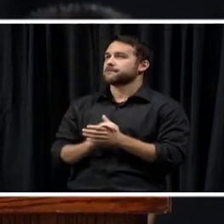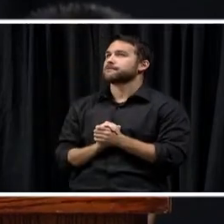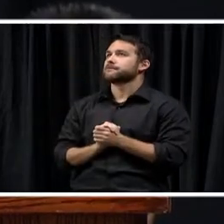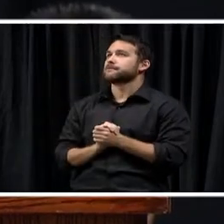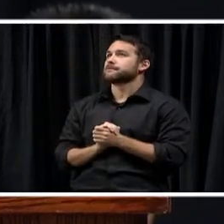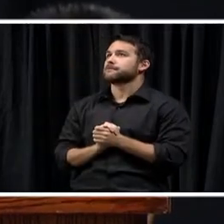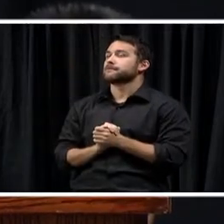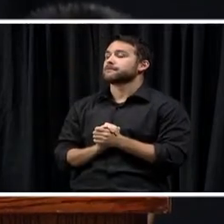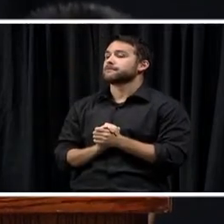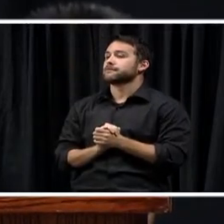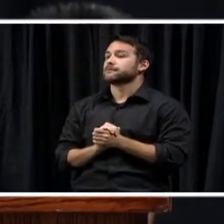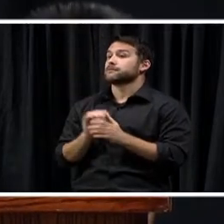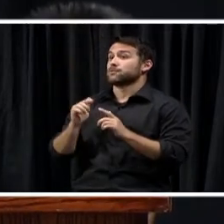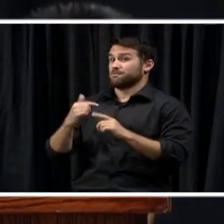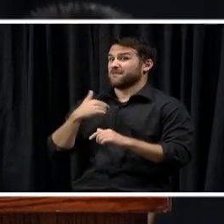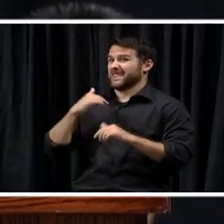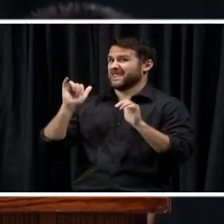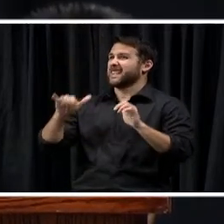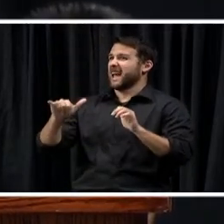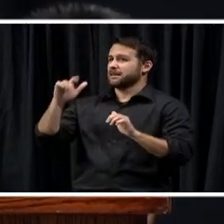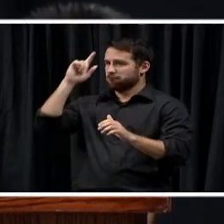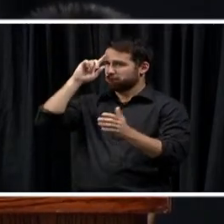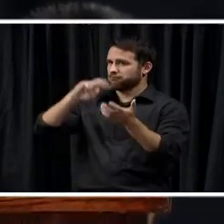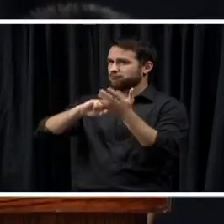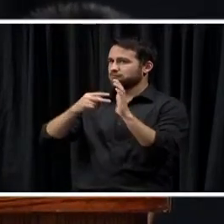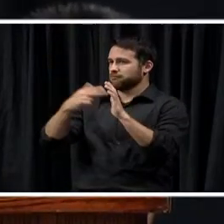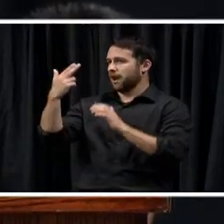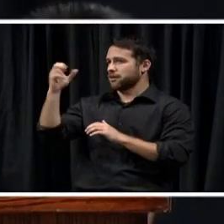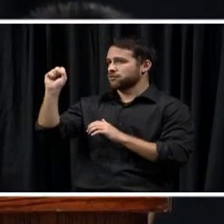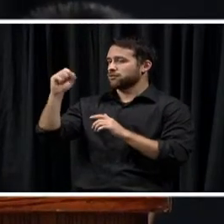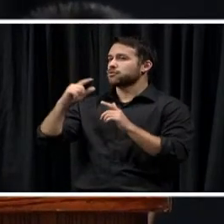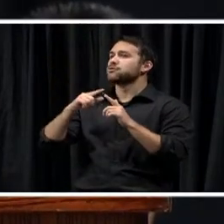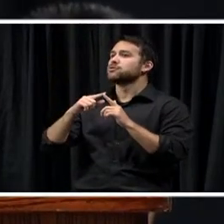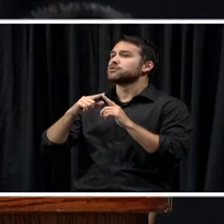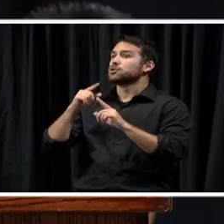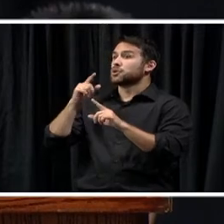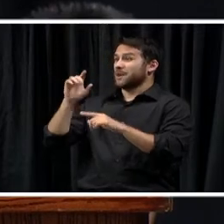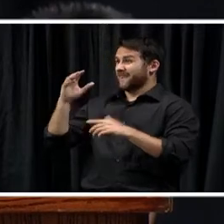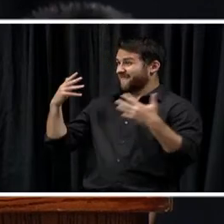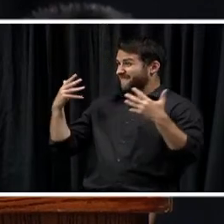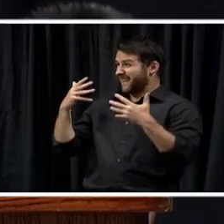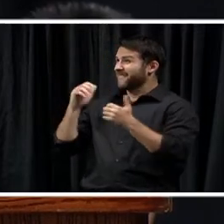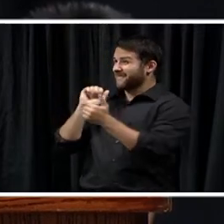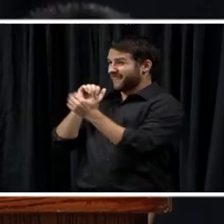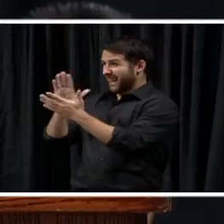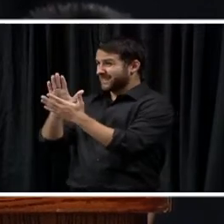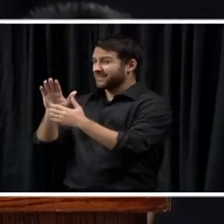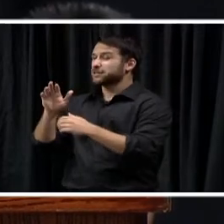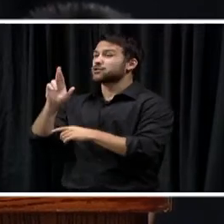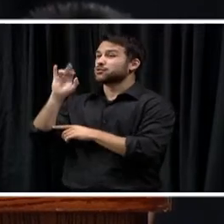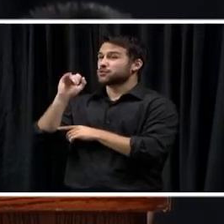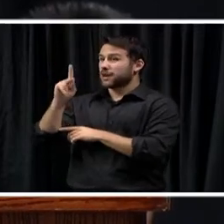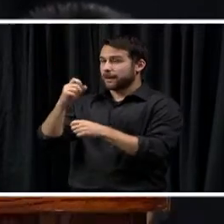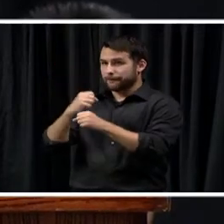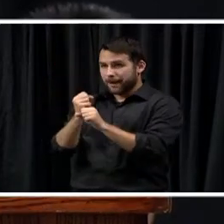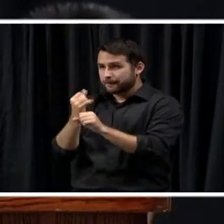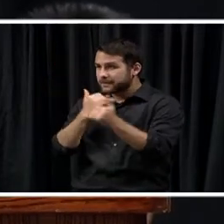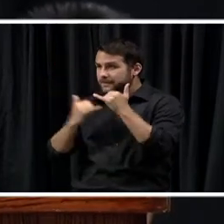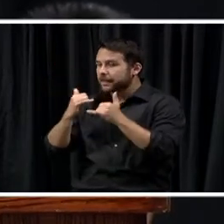To me, that is the purpose of high school, to choose to lean into fear and risk making mistakes in order to grow